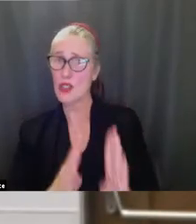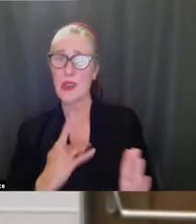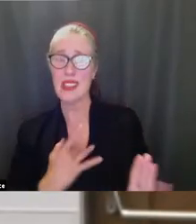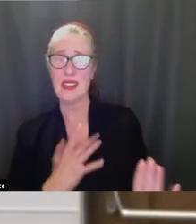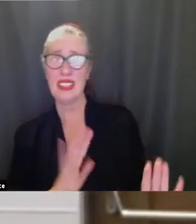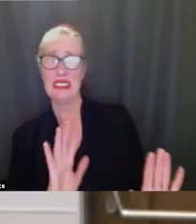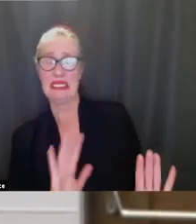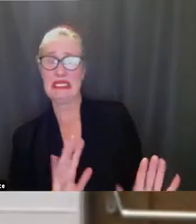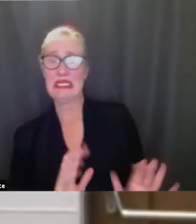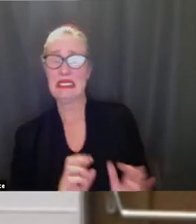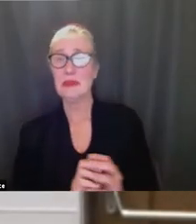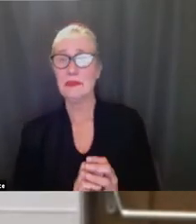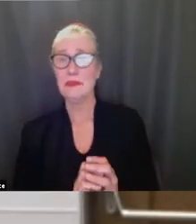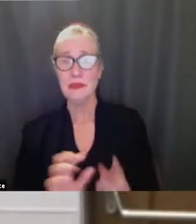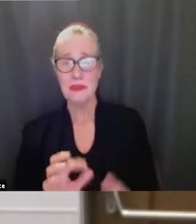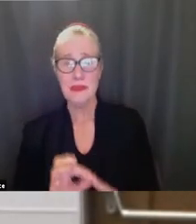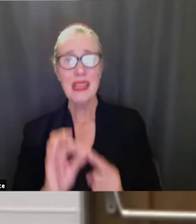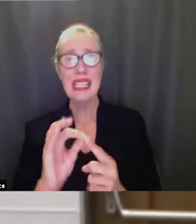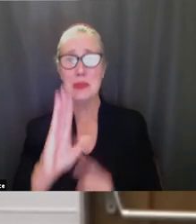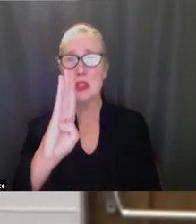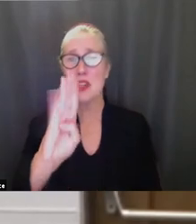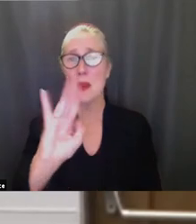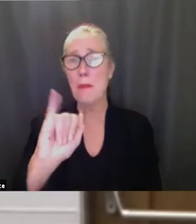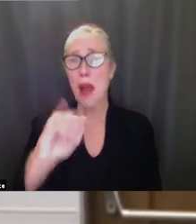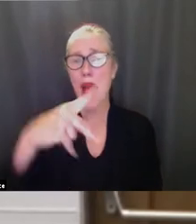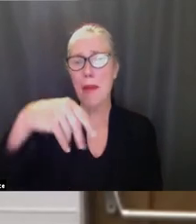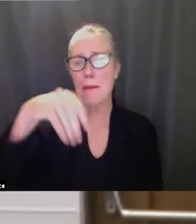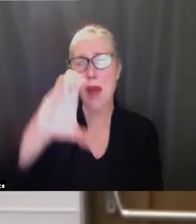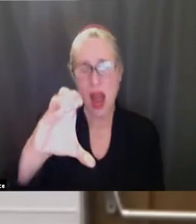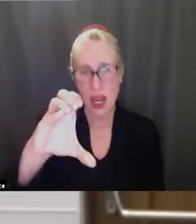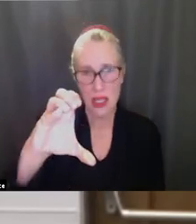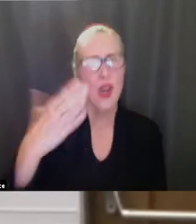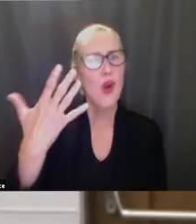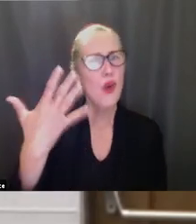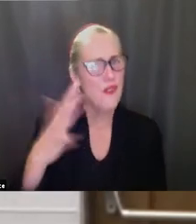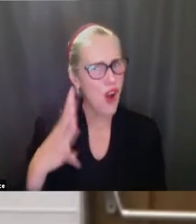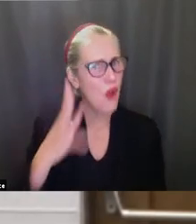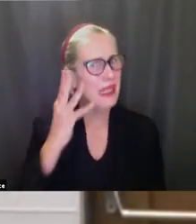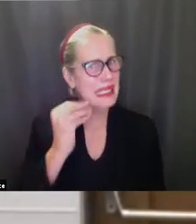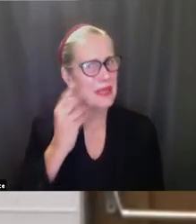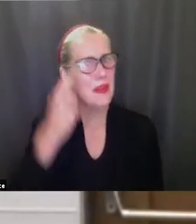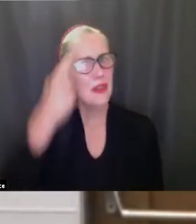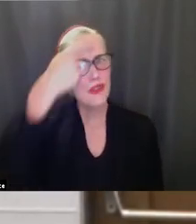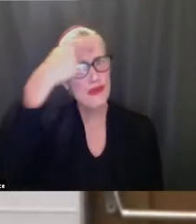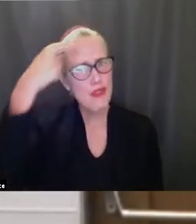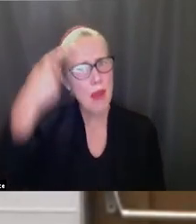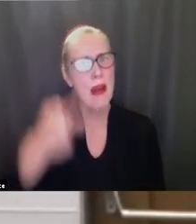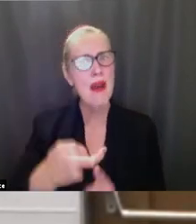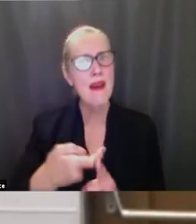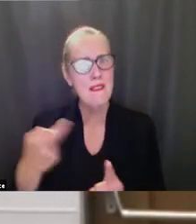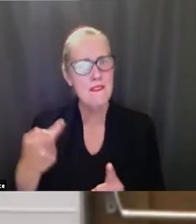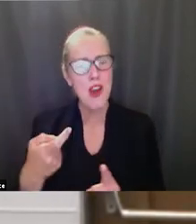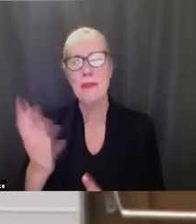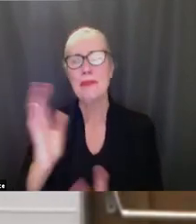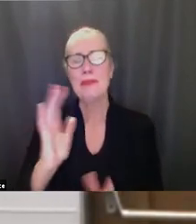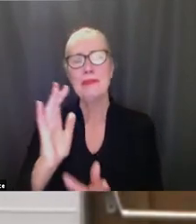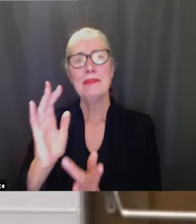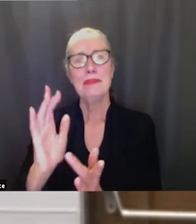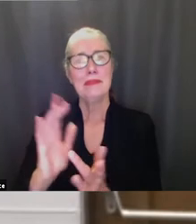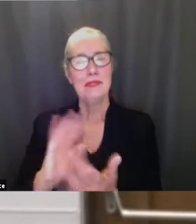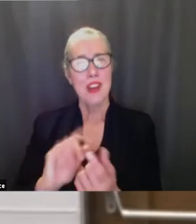especially bypoc students who have experienced trauma resulting from past interactions with law